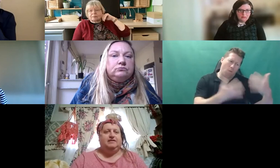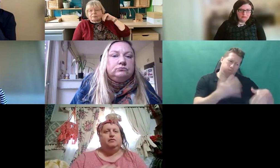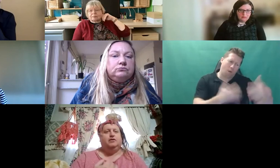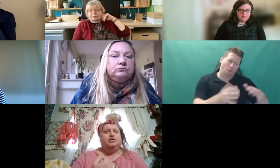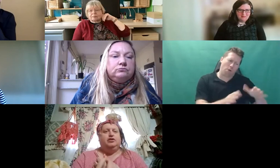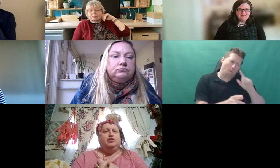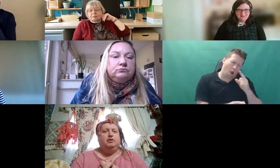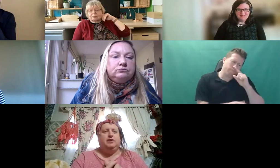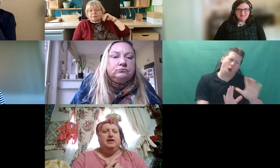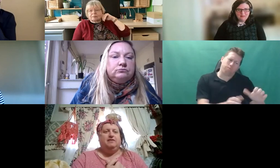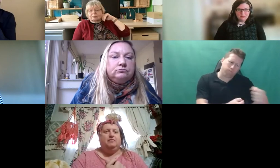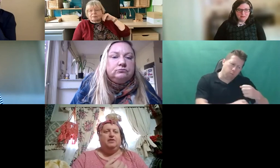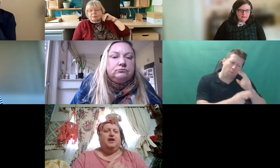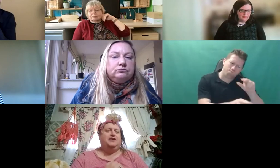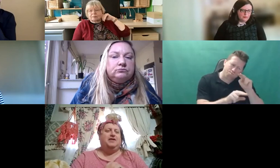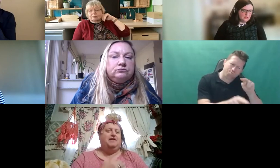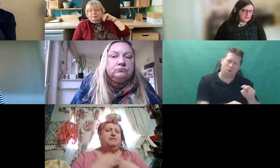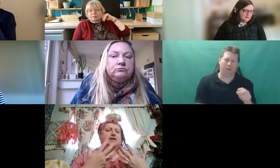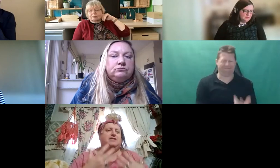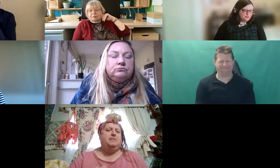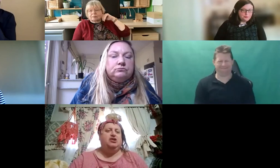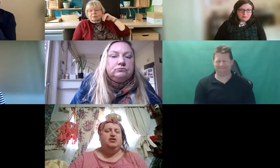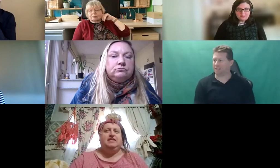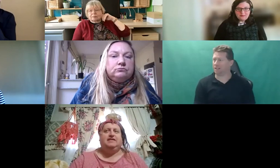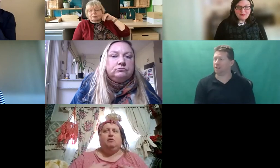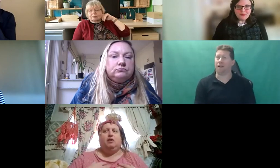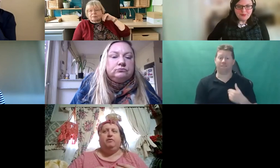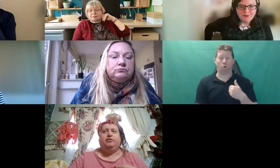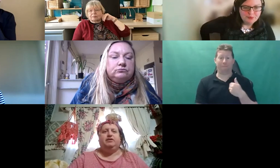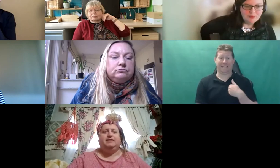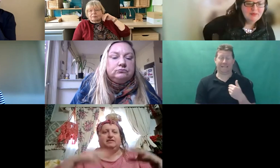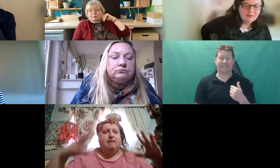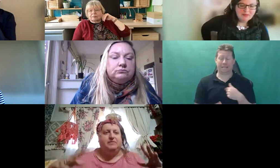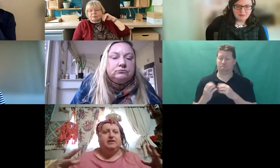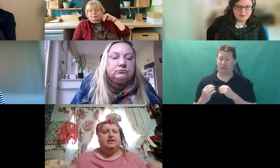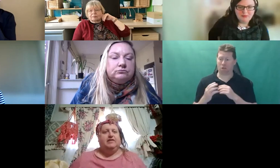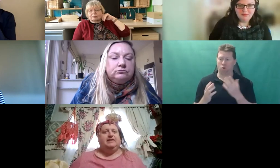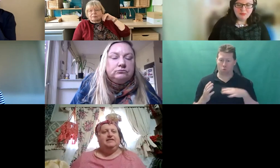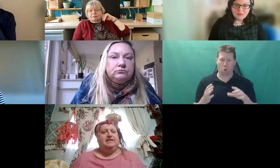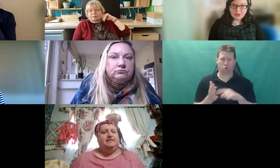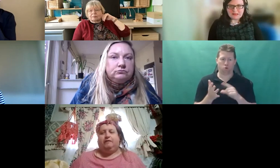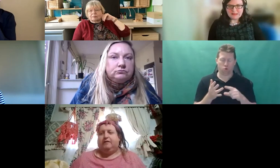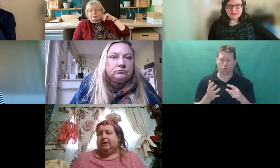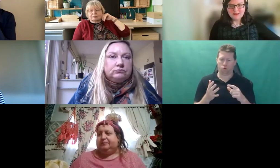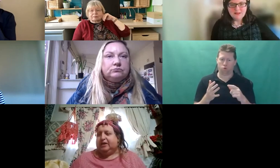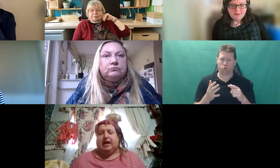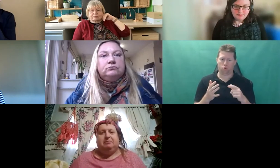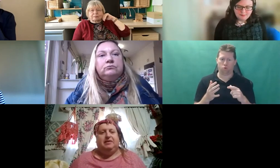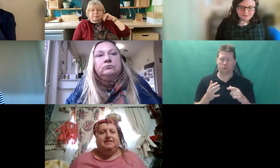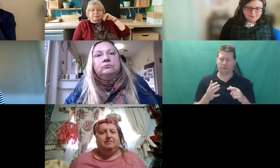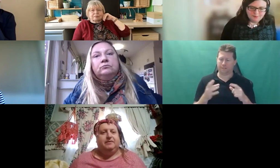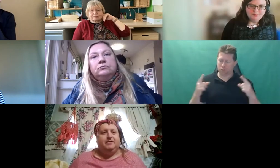do this or, you know, we're looking at, I don't know, for me, the passion is I want to really disrupt that sense of, um,